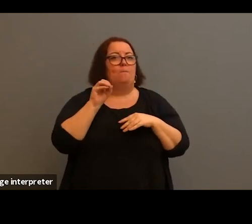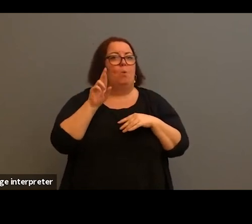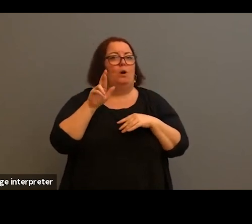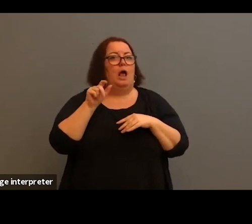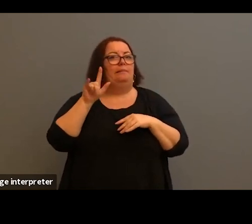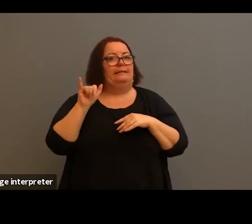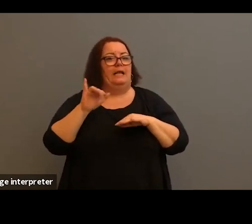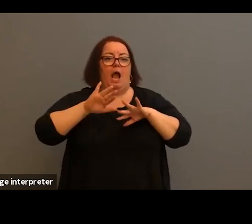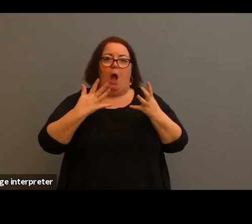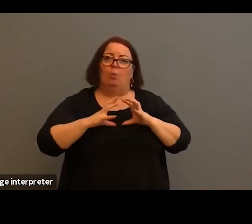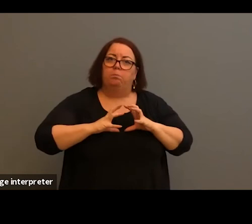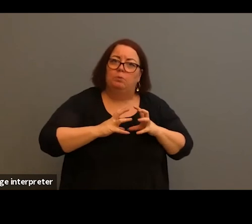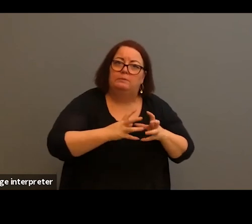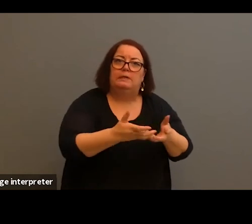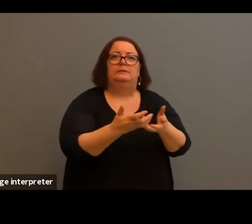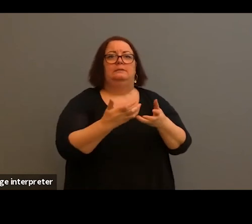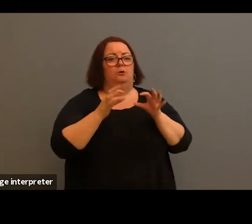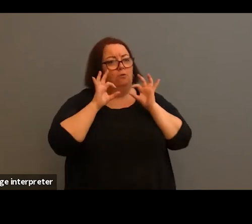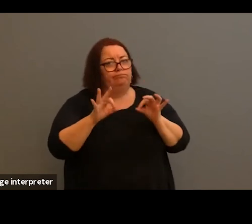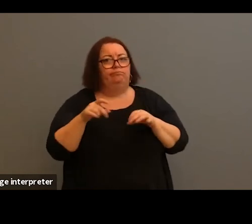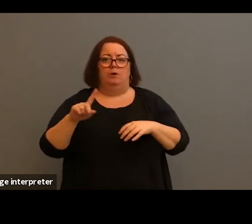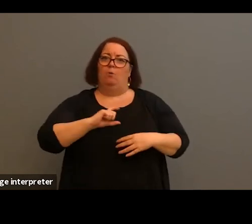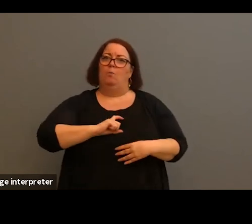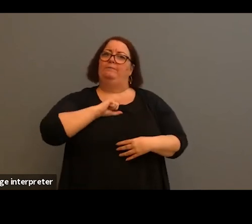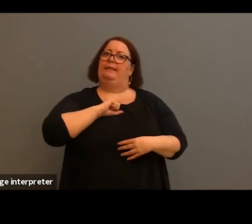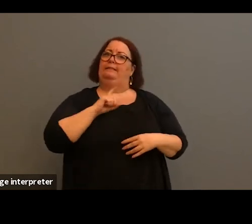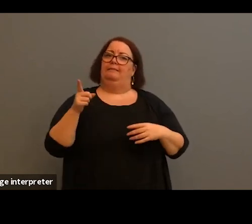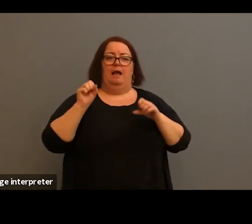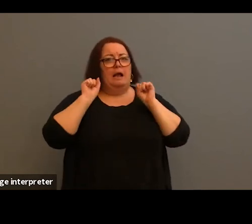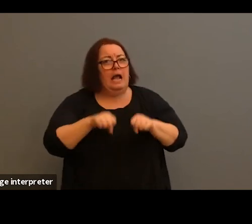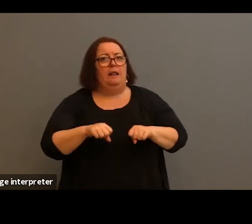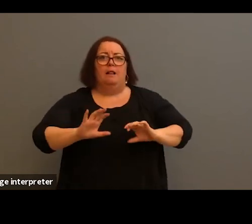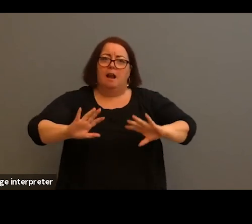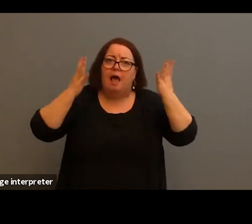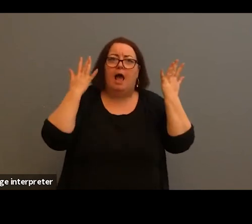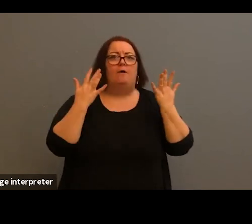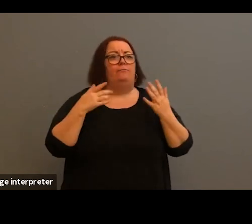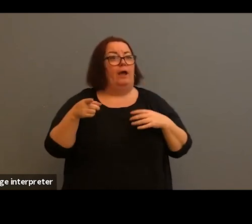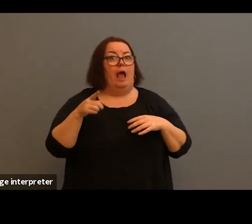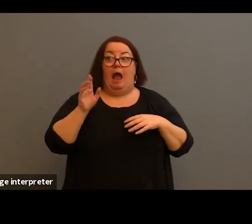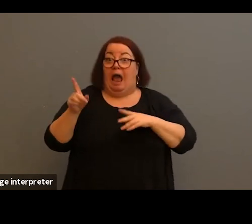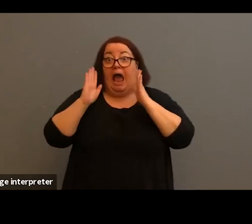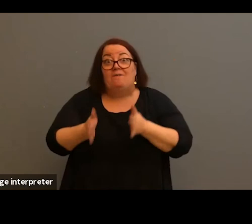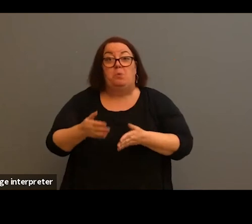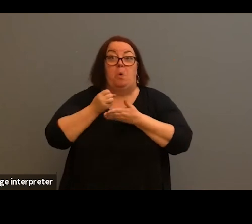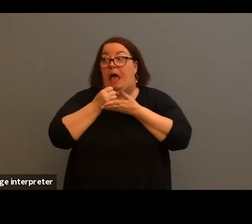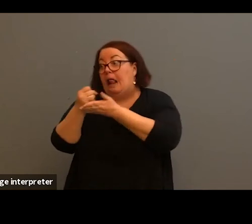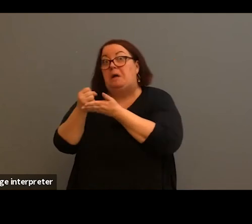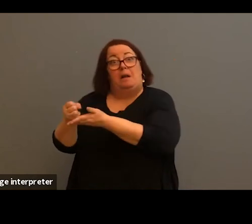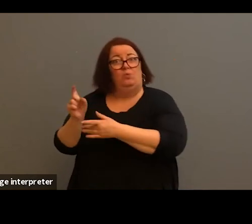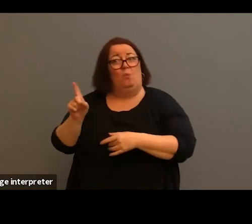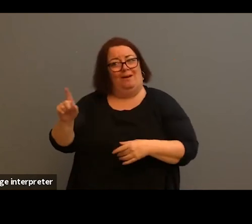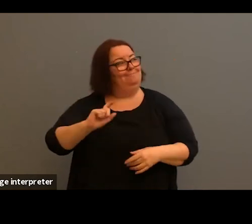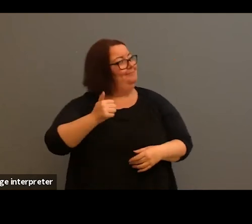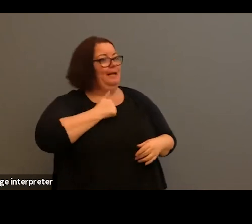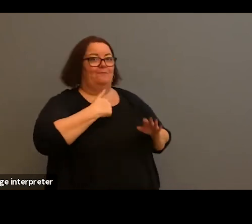quality of life and living independent. And we address there issues related to skills, but also employment. Employment